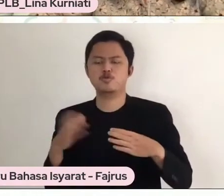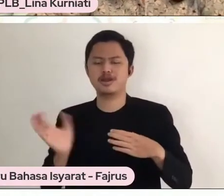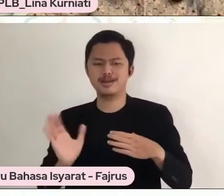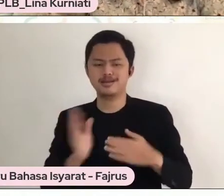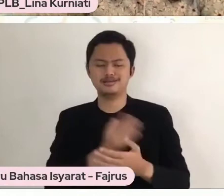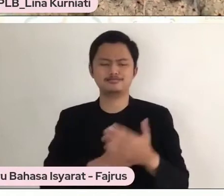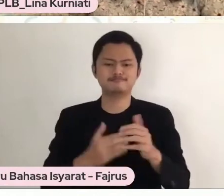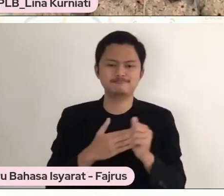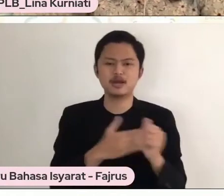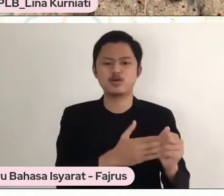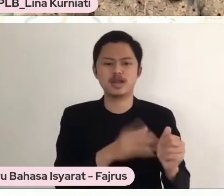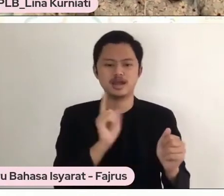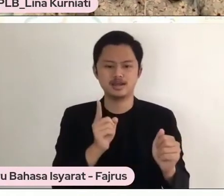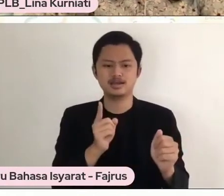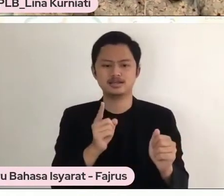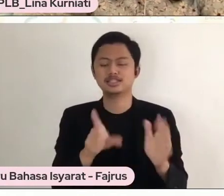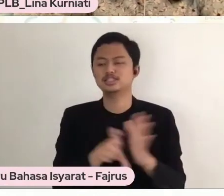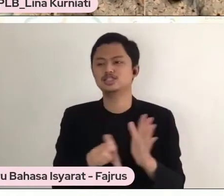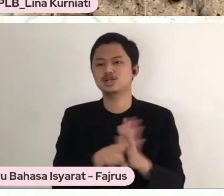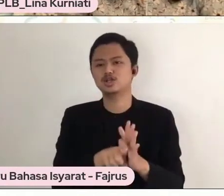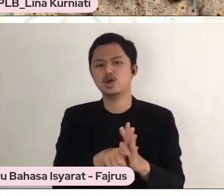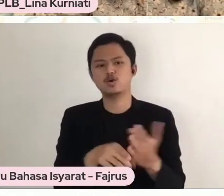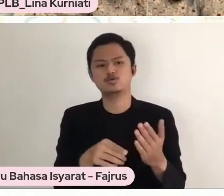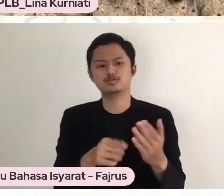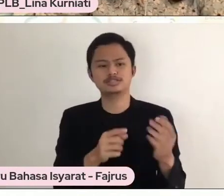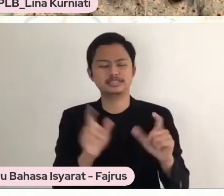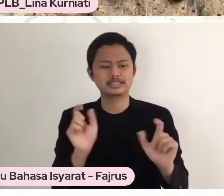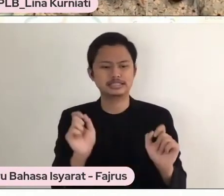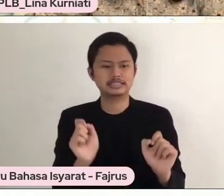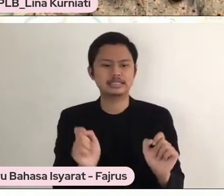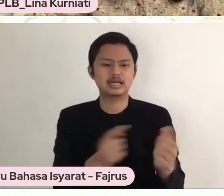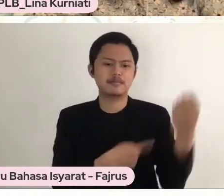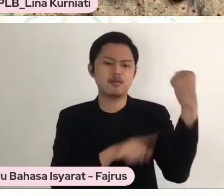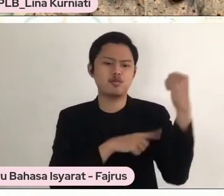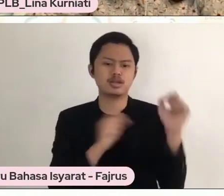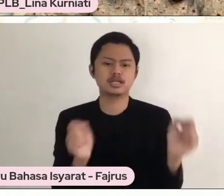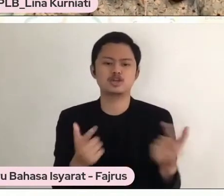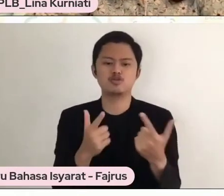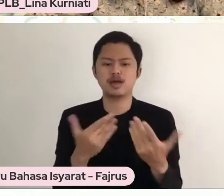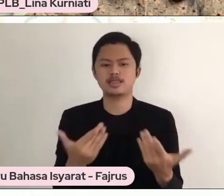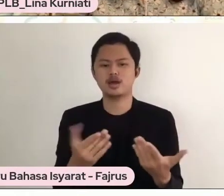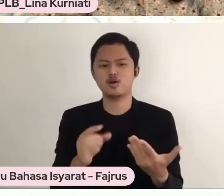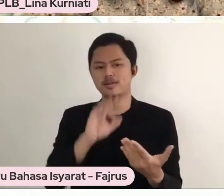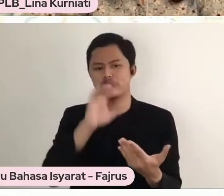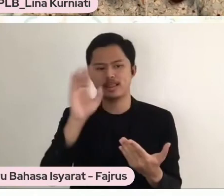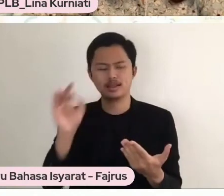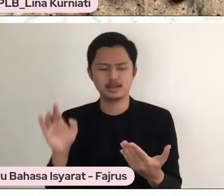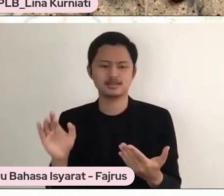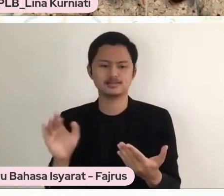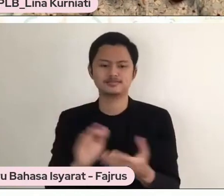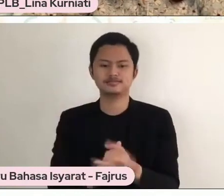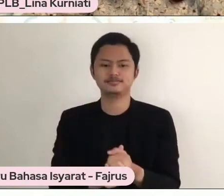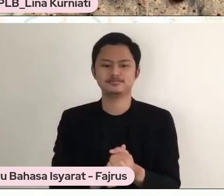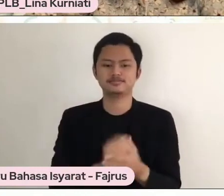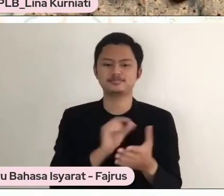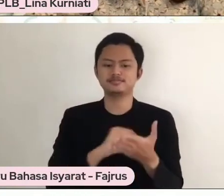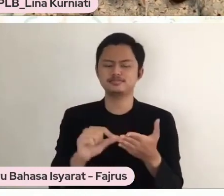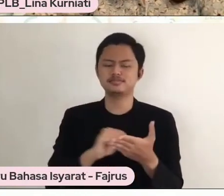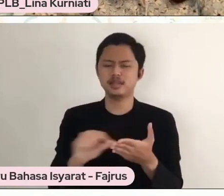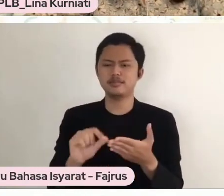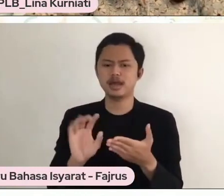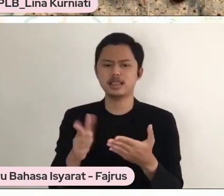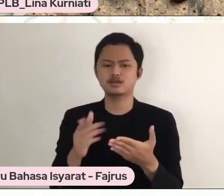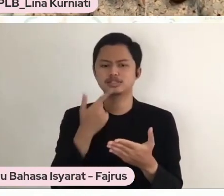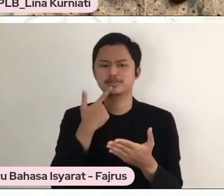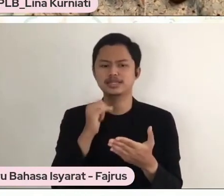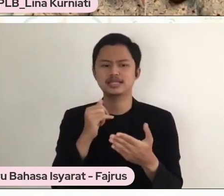Communication, life skill, leisure time, and something academic